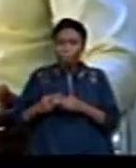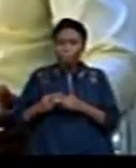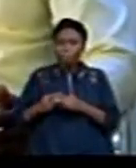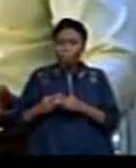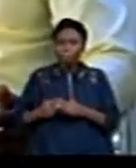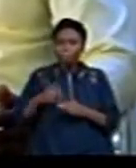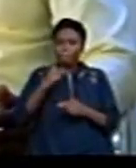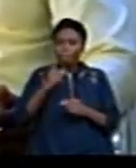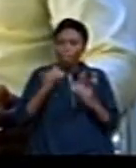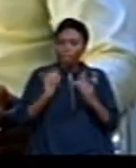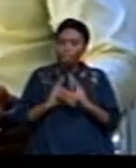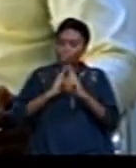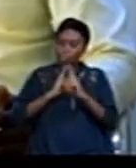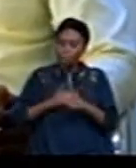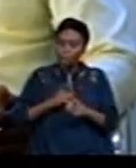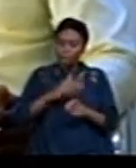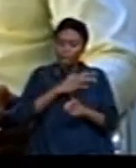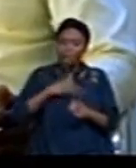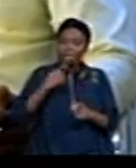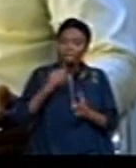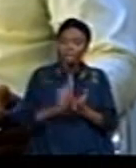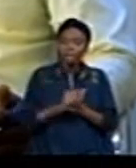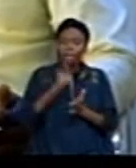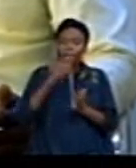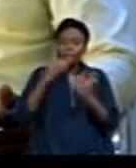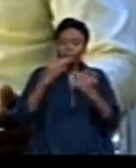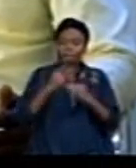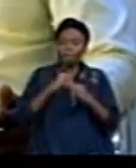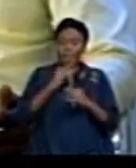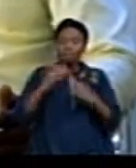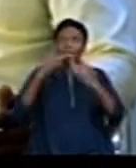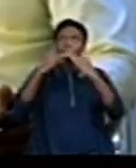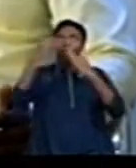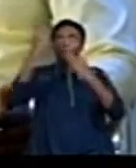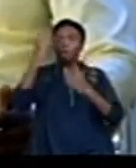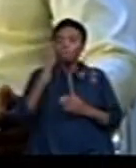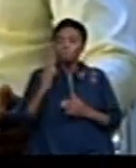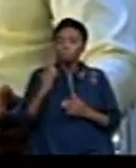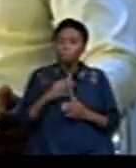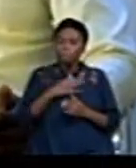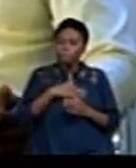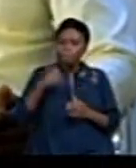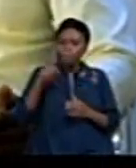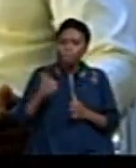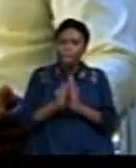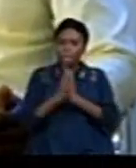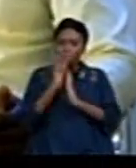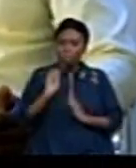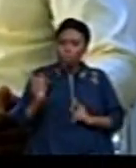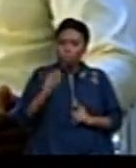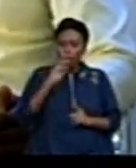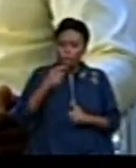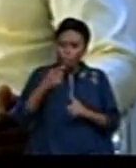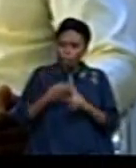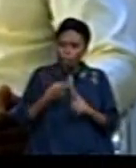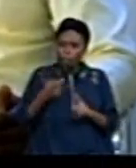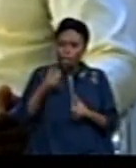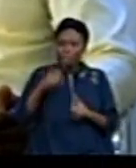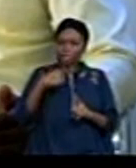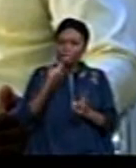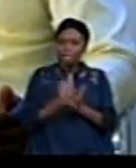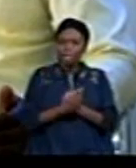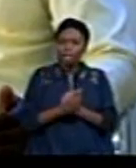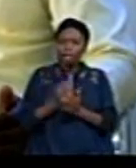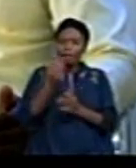He now replied and told me his name is Thank God. And then I asked him, where are you from? He said he's from